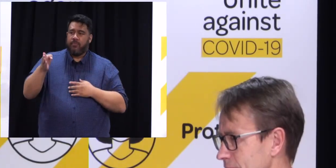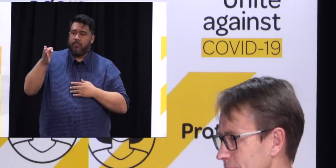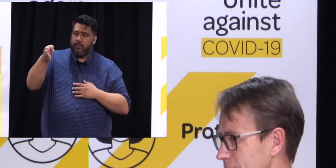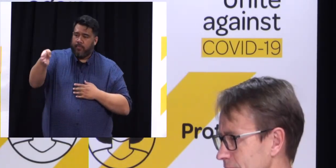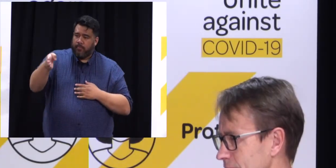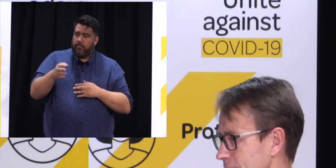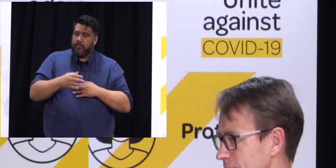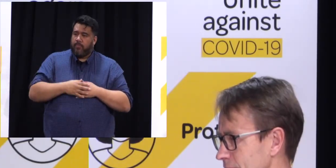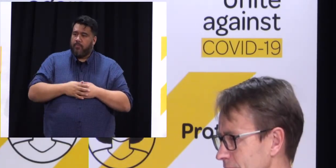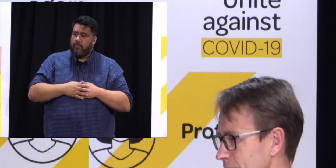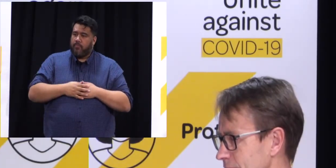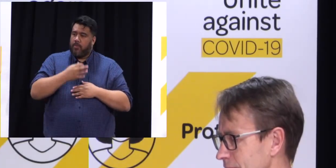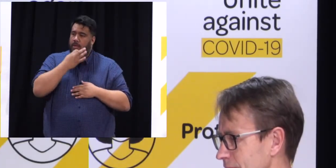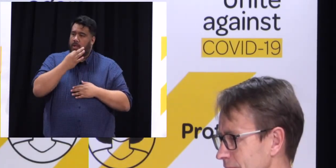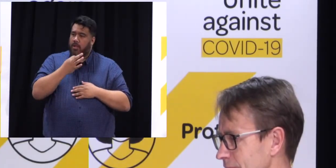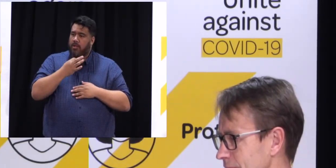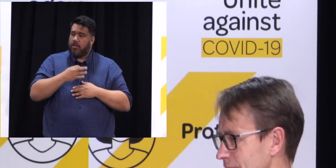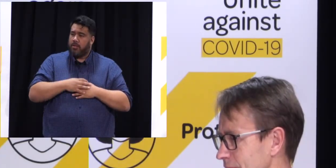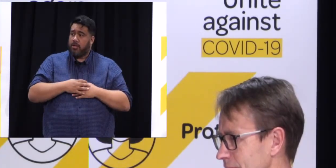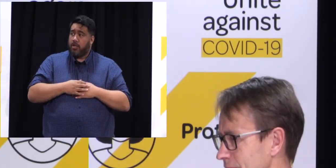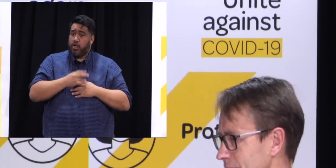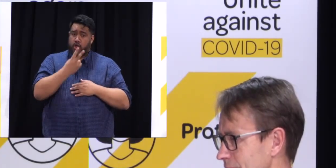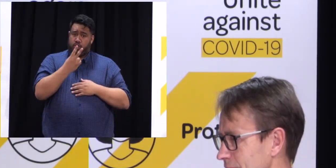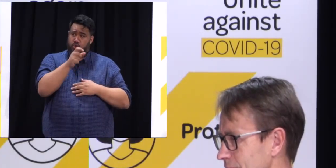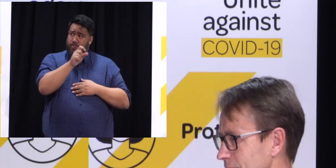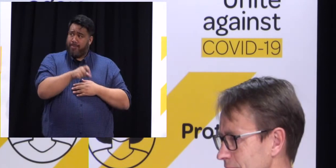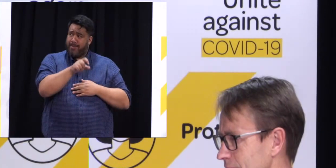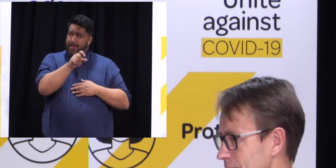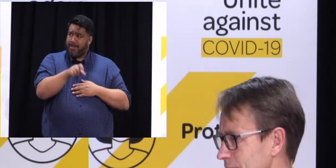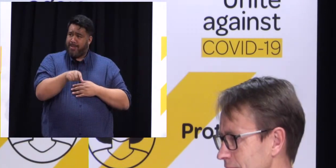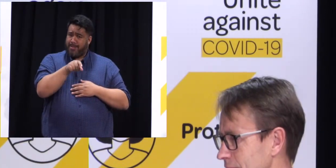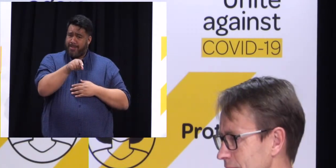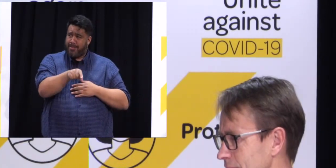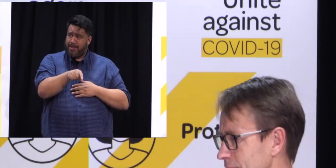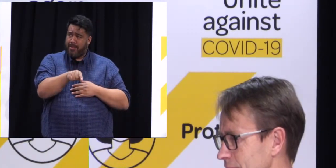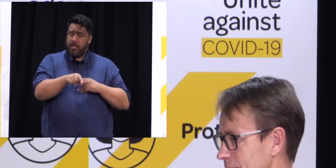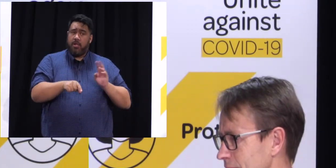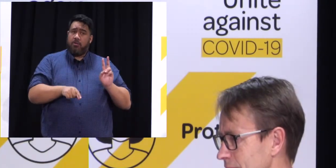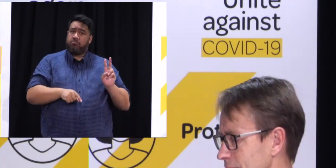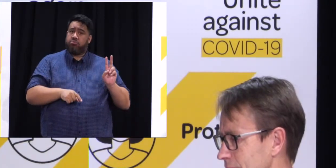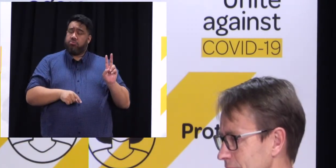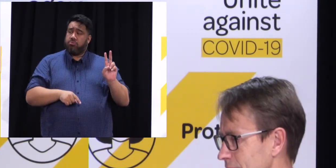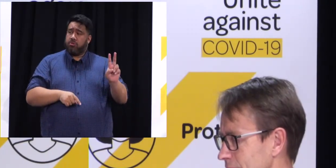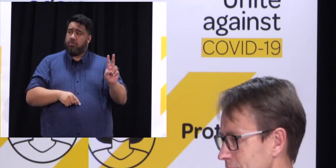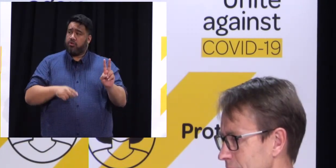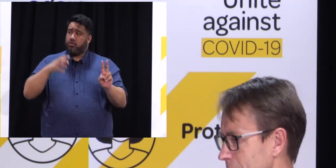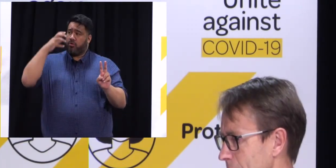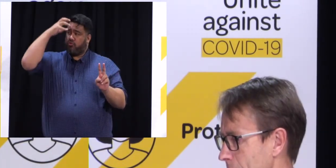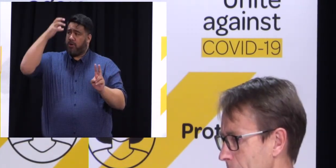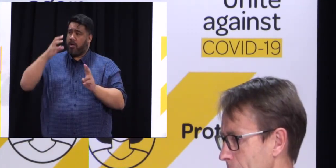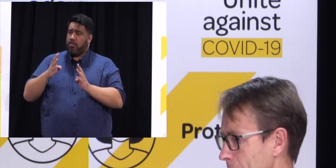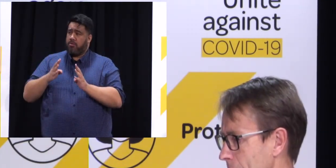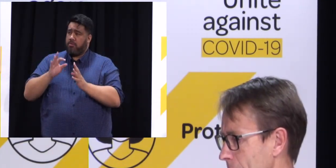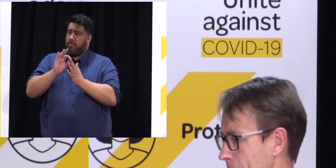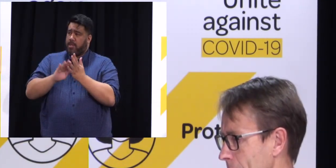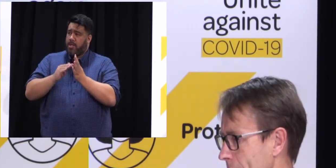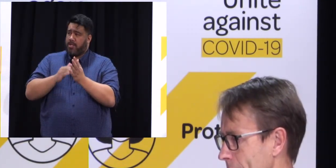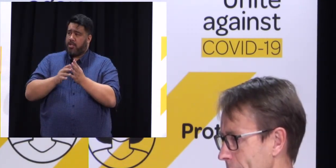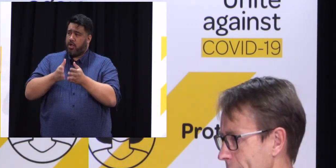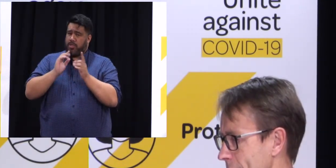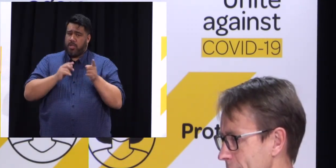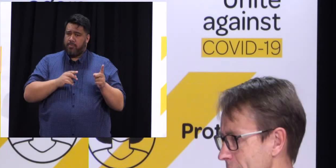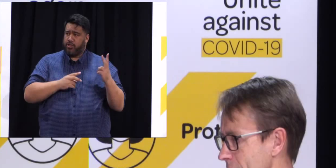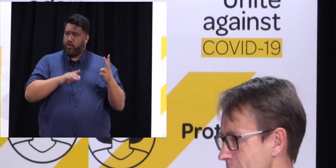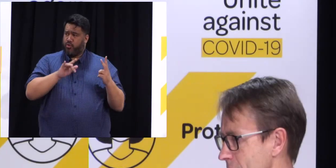you of those 2 members of the public who haven't moved to yet in relation to the Crowne Plaza? And we've also heard a student from Greenway High